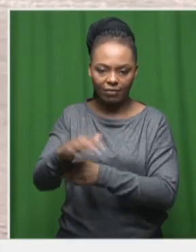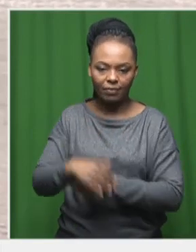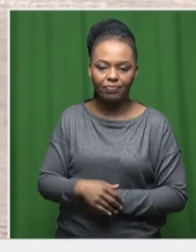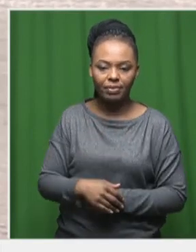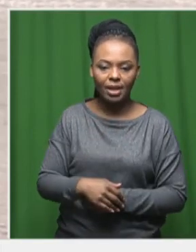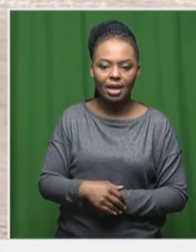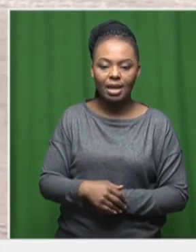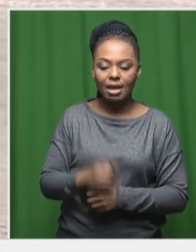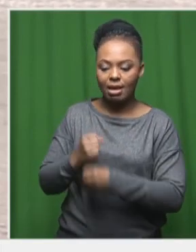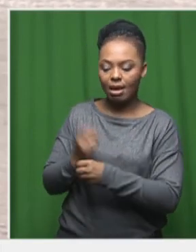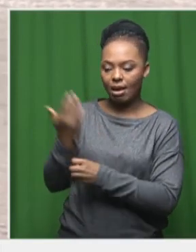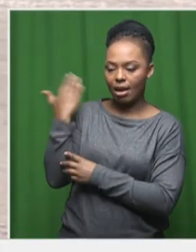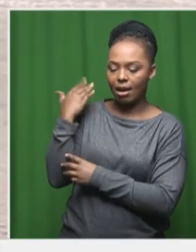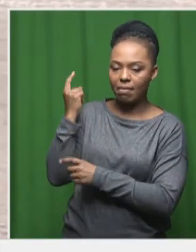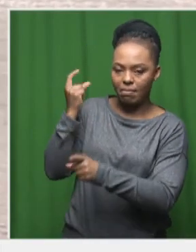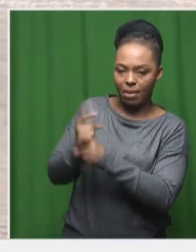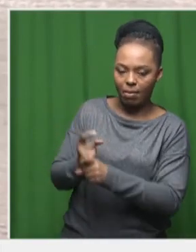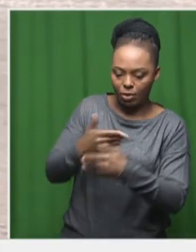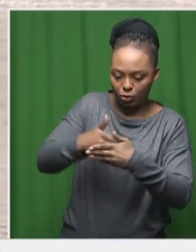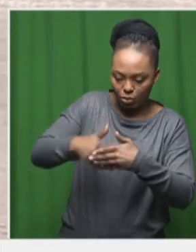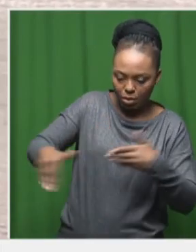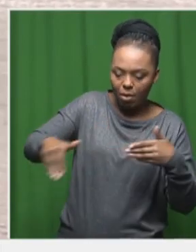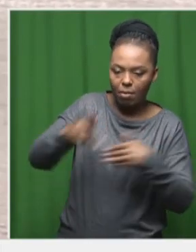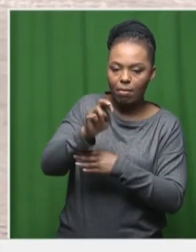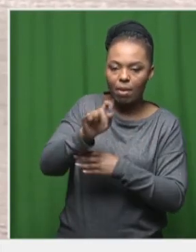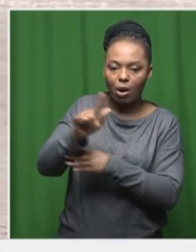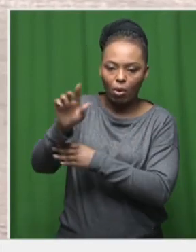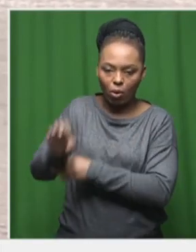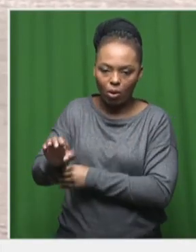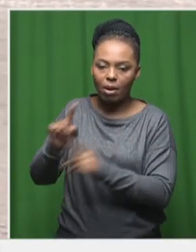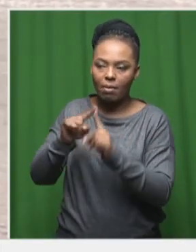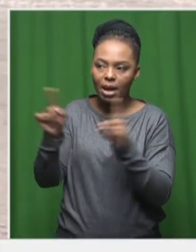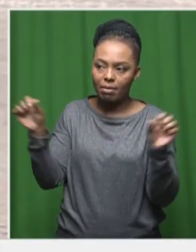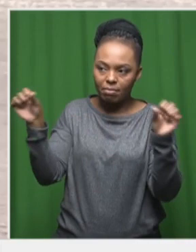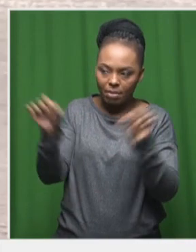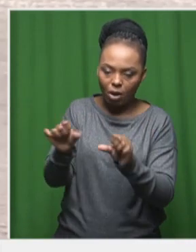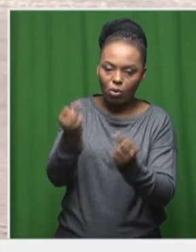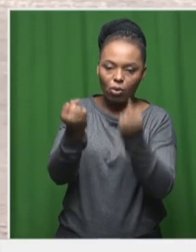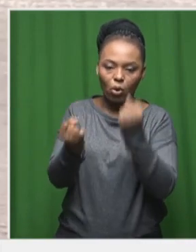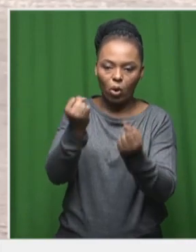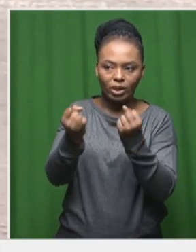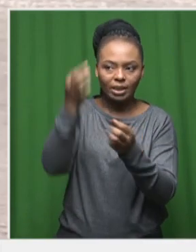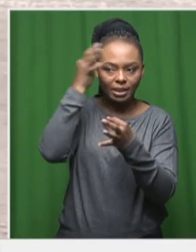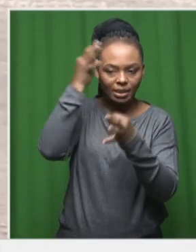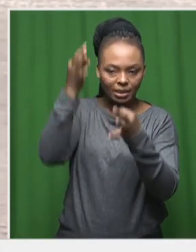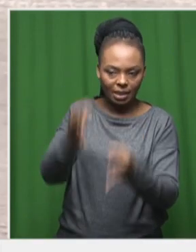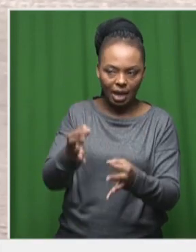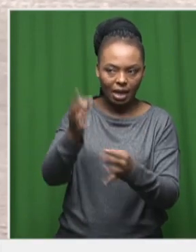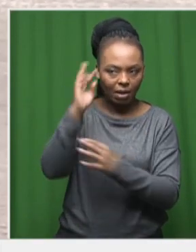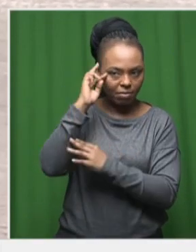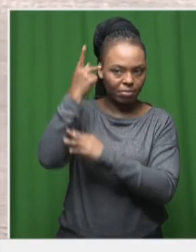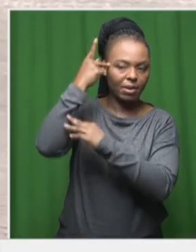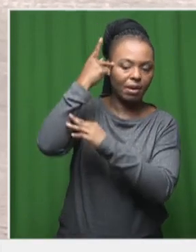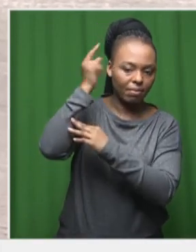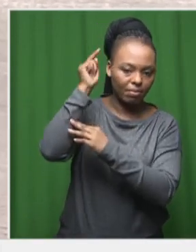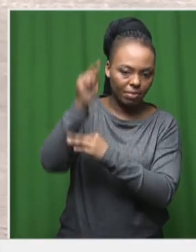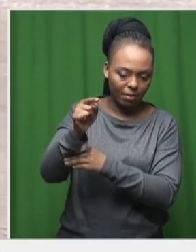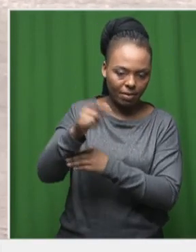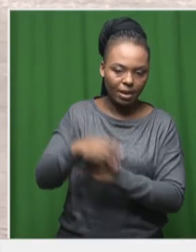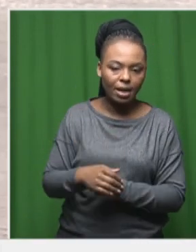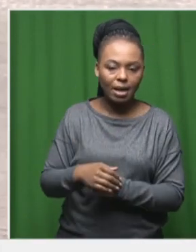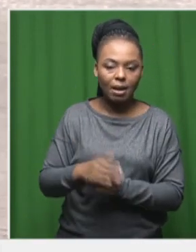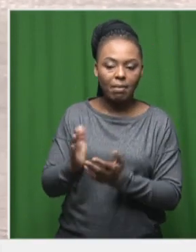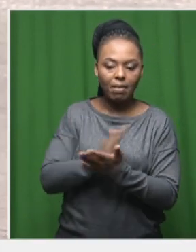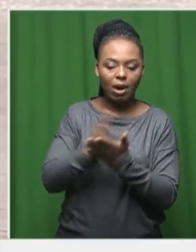was denied a parole but turned to the courts, as you pointed out, to have that decision overturned. And part of the